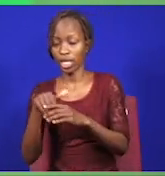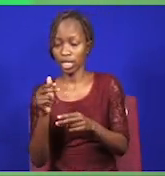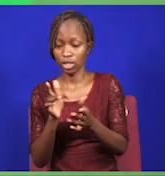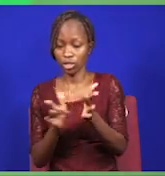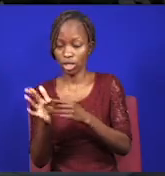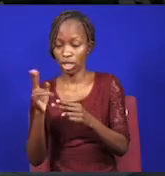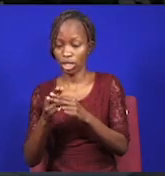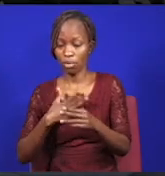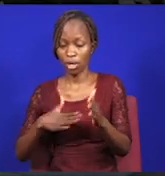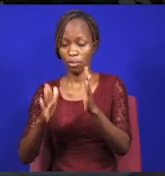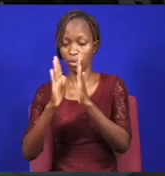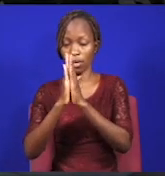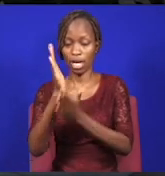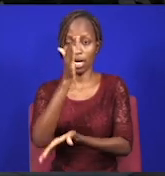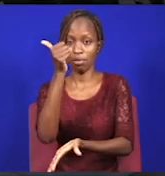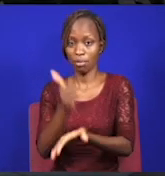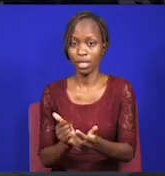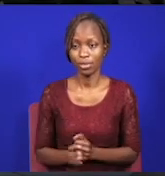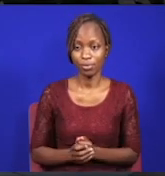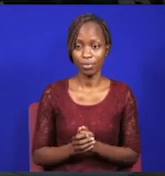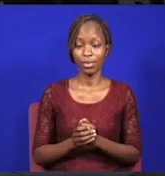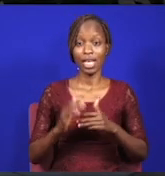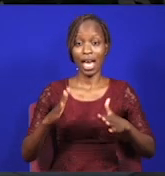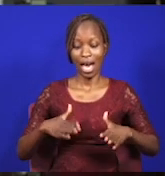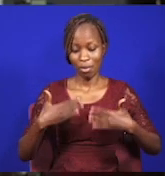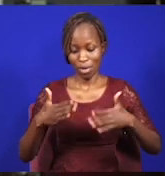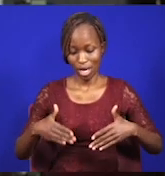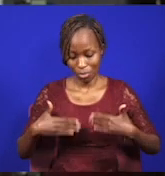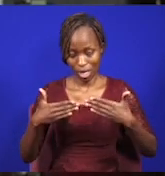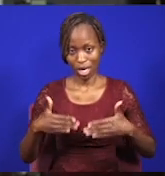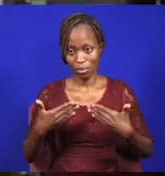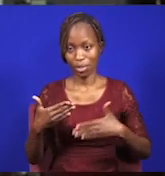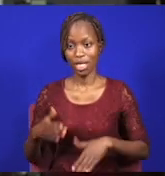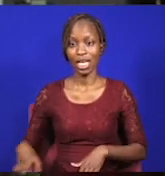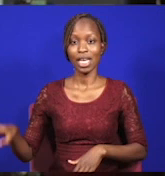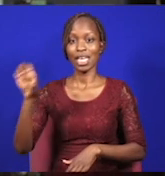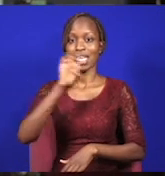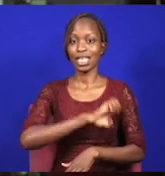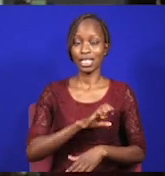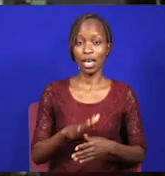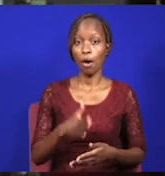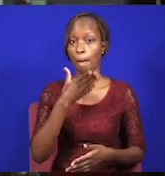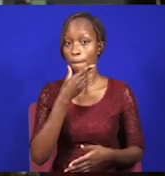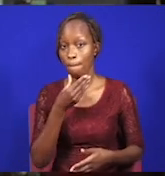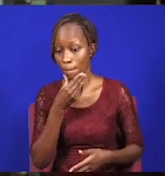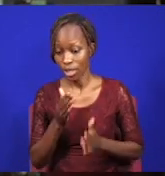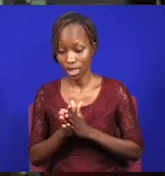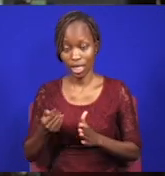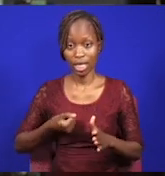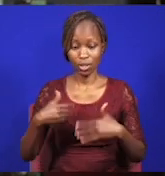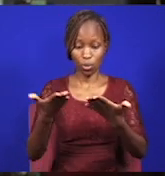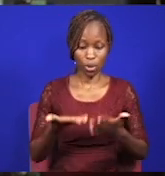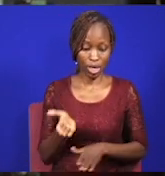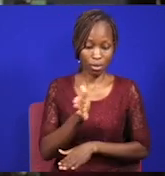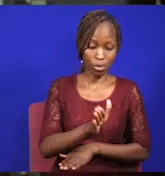Lord, I pray. Amen. Happy, happy, happy Easter. Boys and girls, welcome back